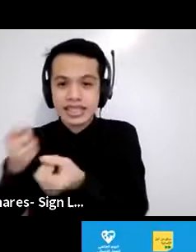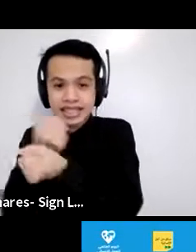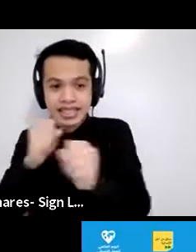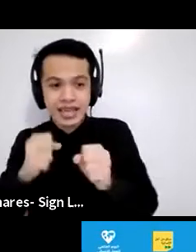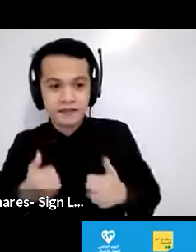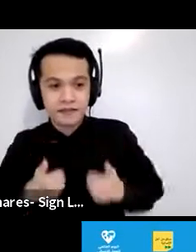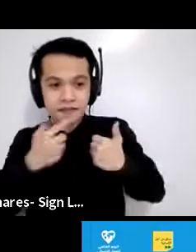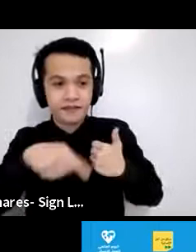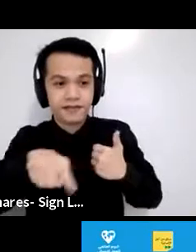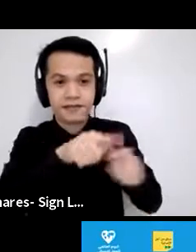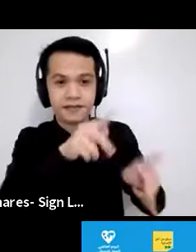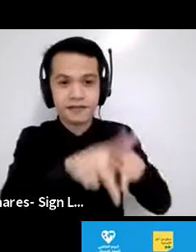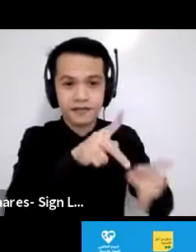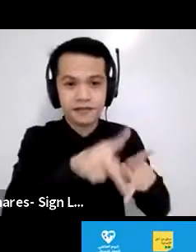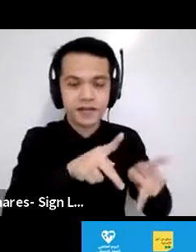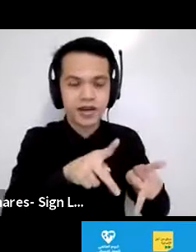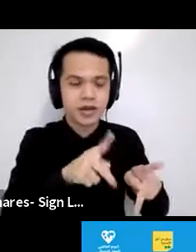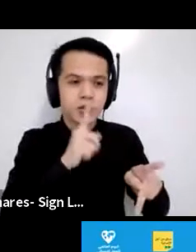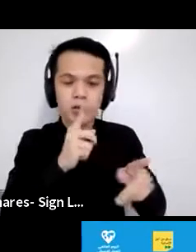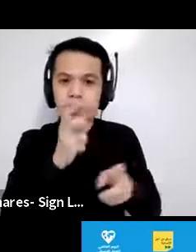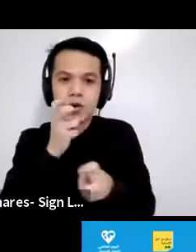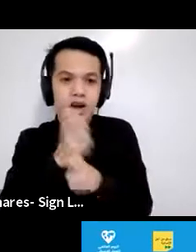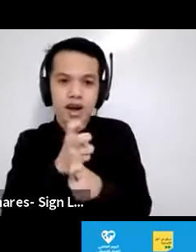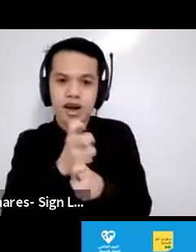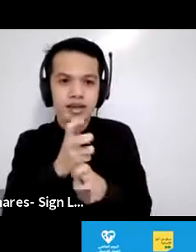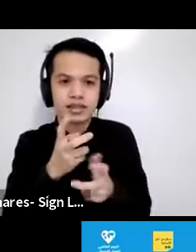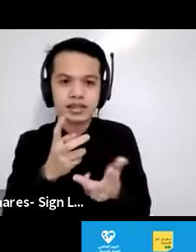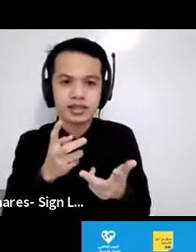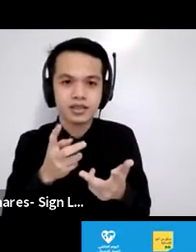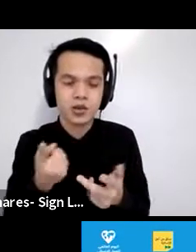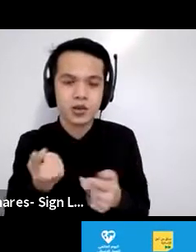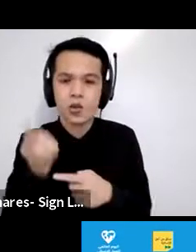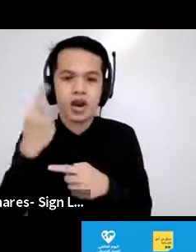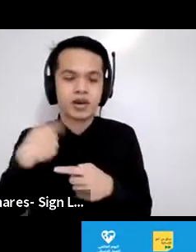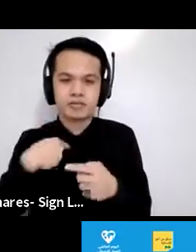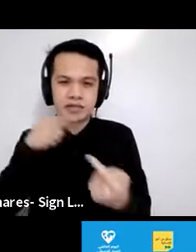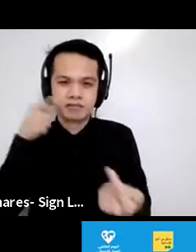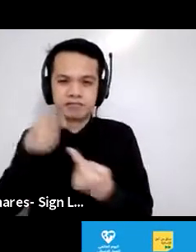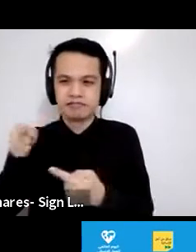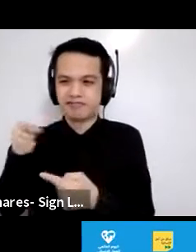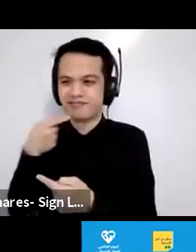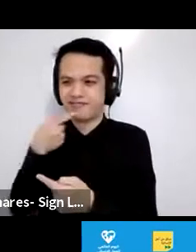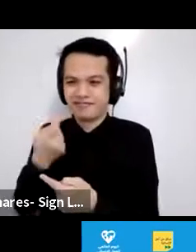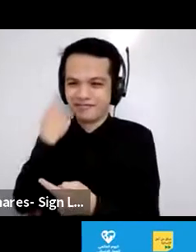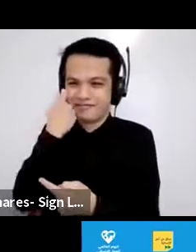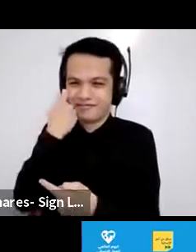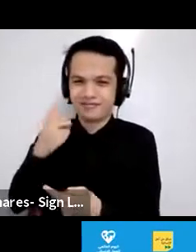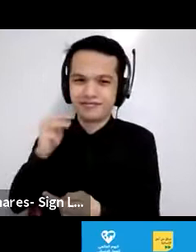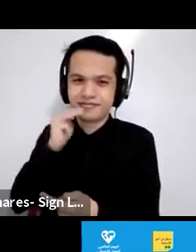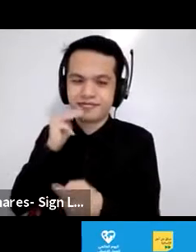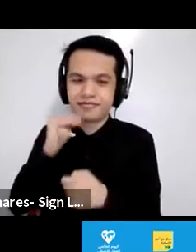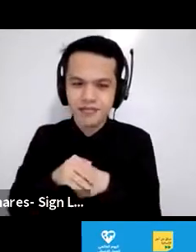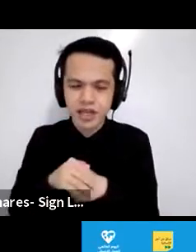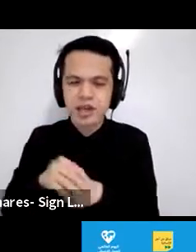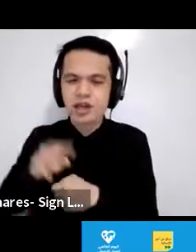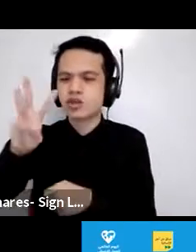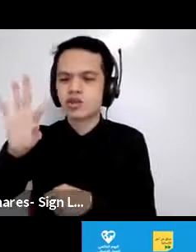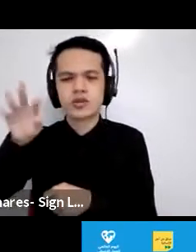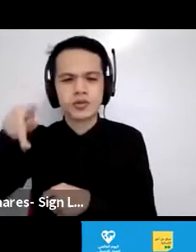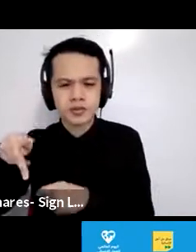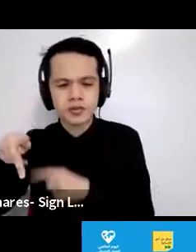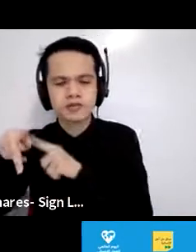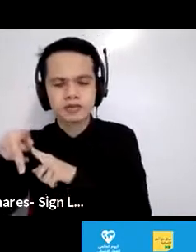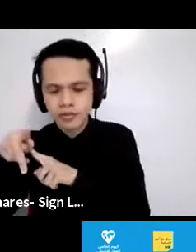saving lives in advance, you know, will be difficult. No, I mean, this, I think, one of the points Mitzi was pointing out. World Food Program